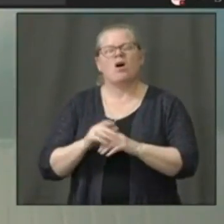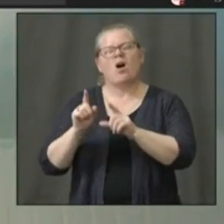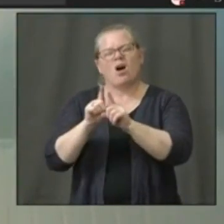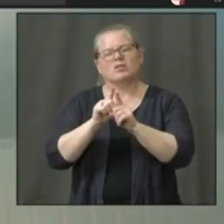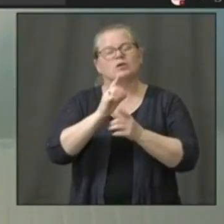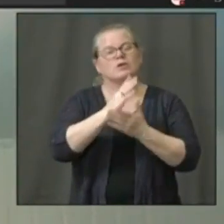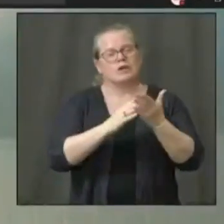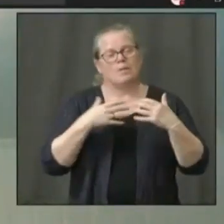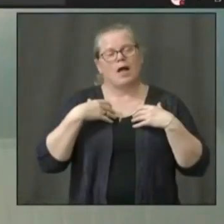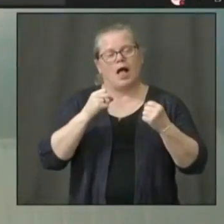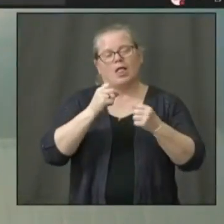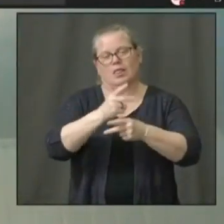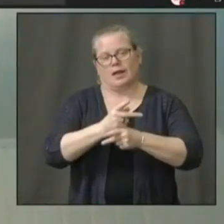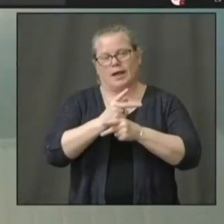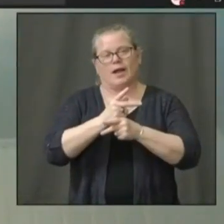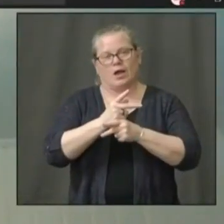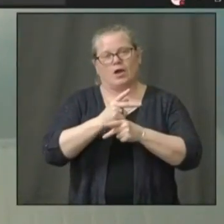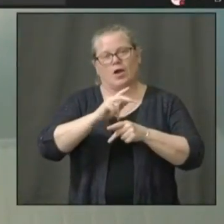surge.